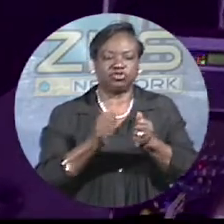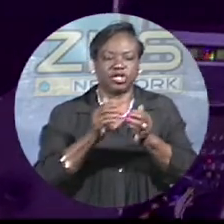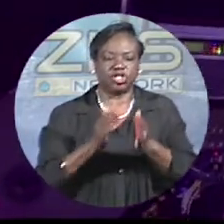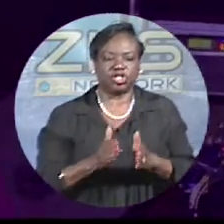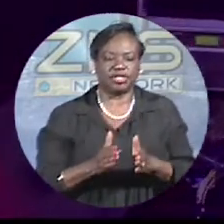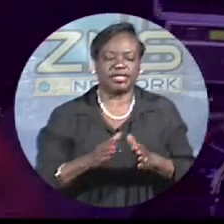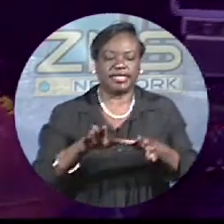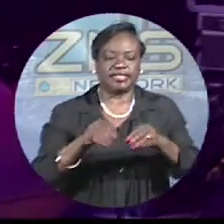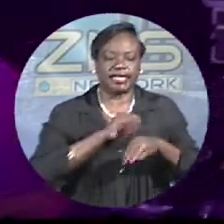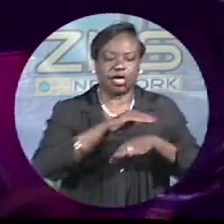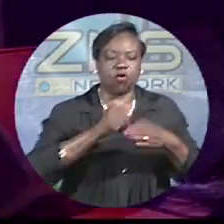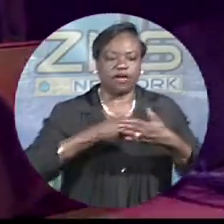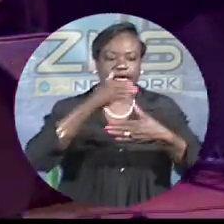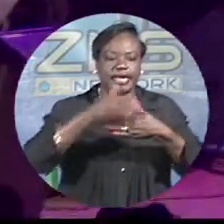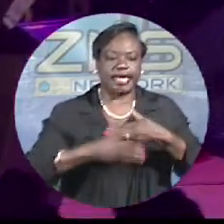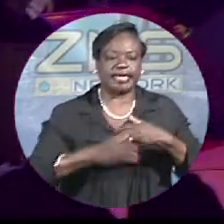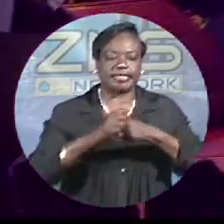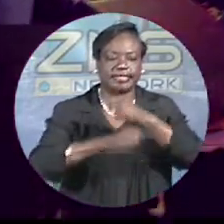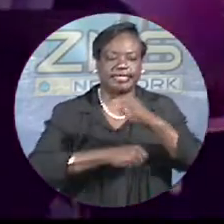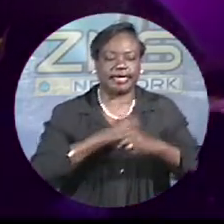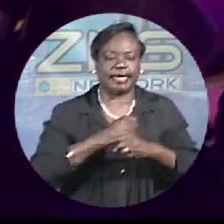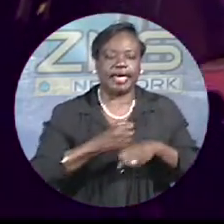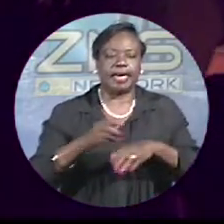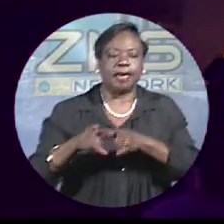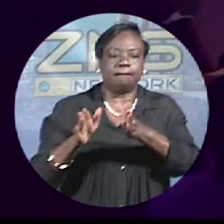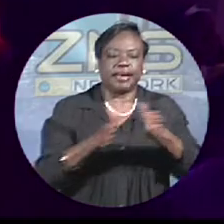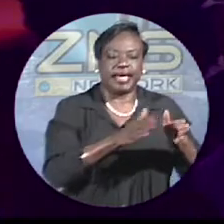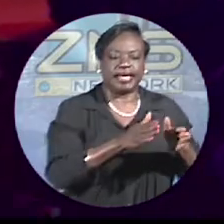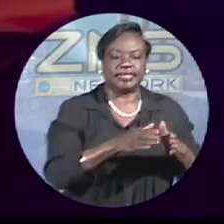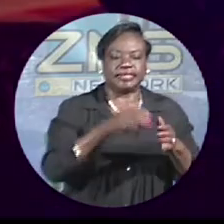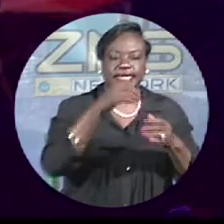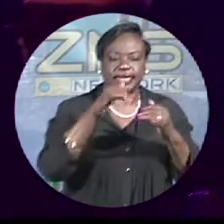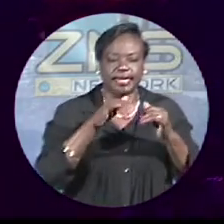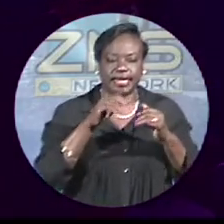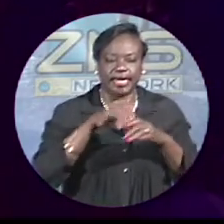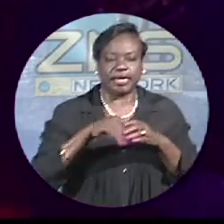plans are already in motion. Reporting for the ZNS Network News, I'm Julian Gibson.